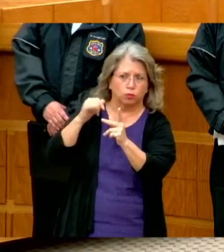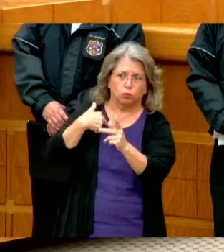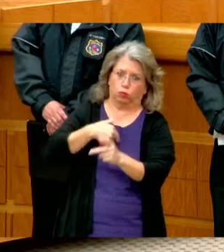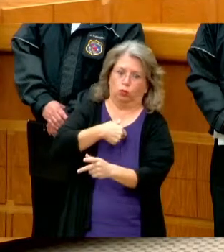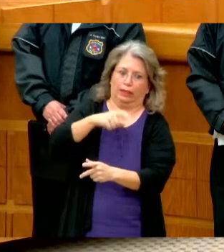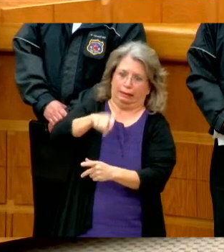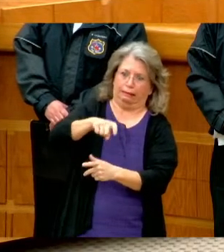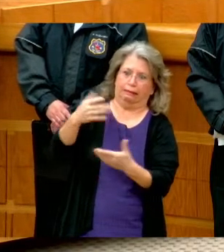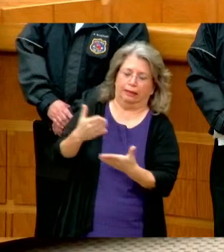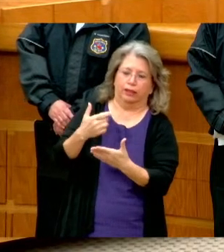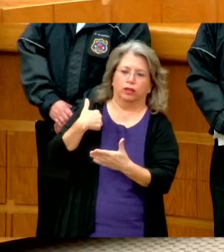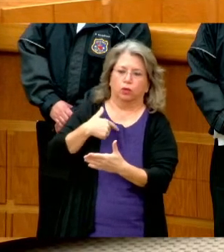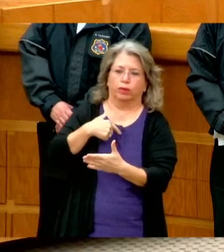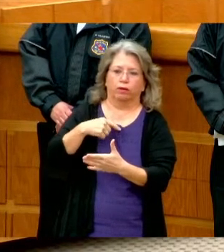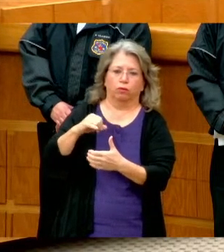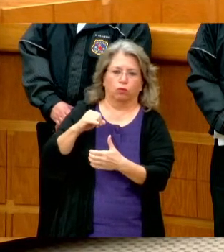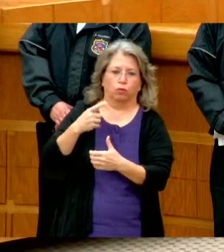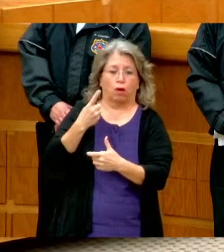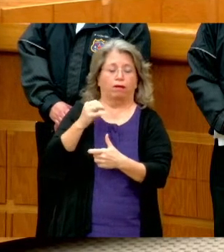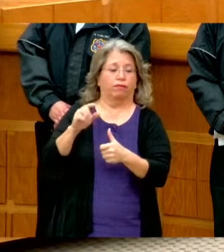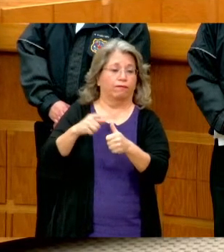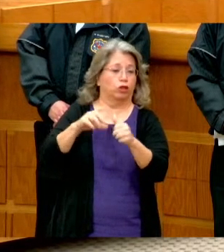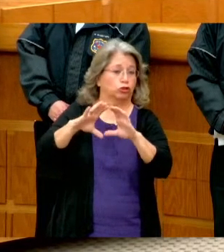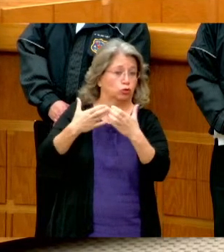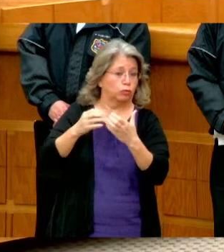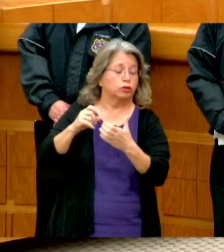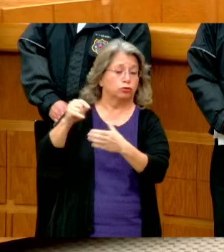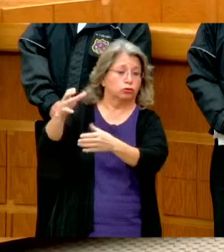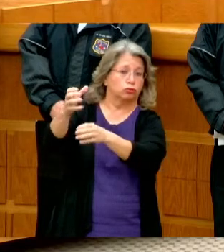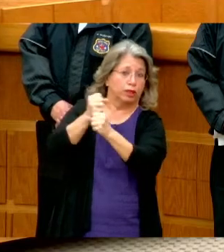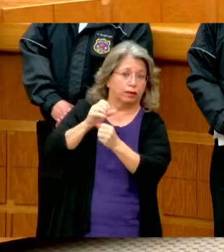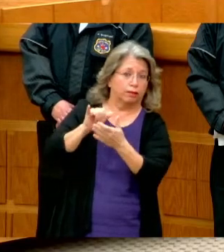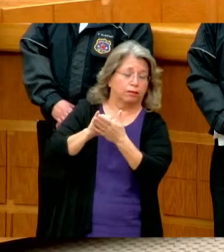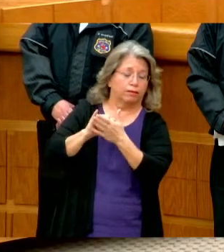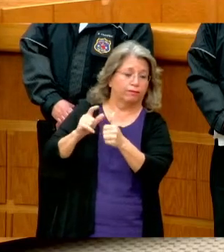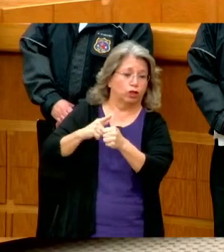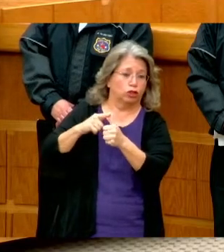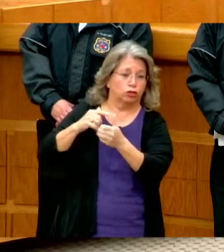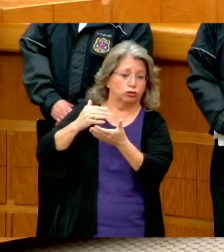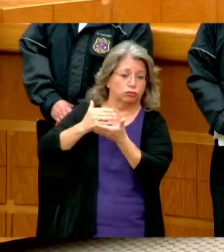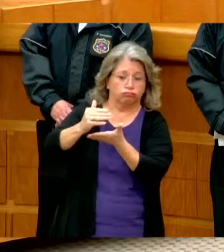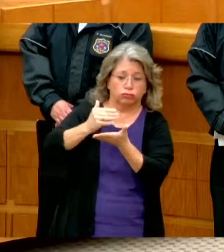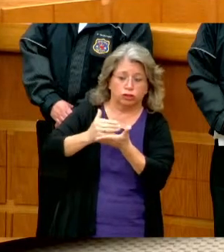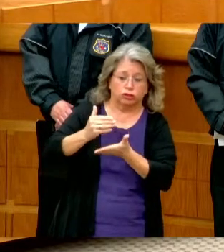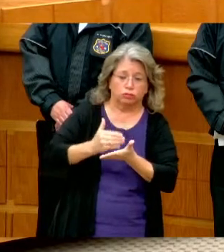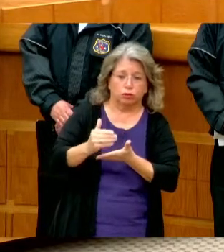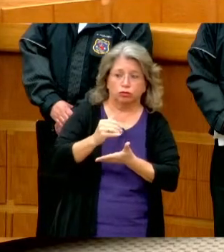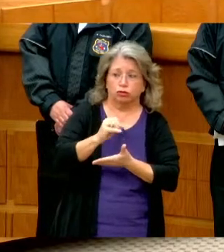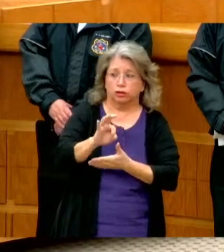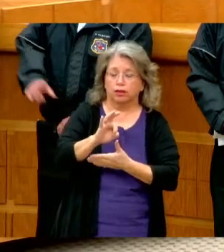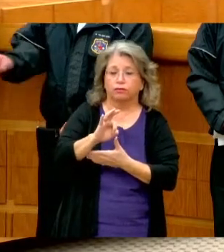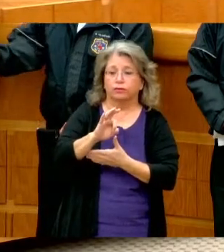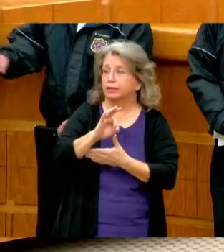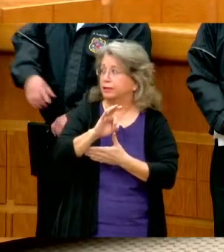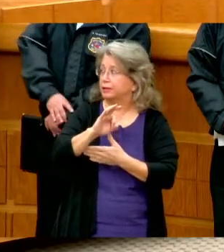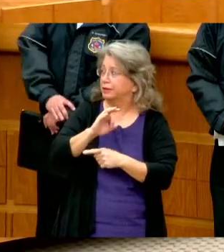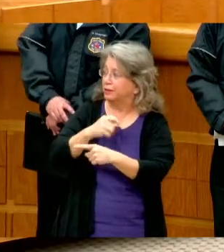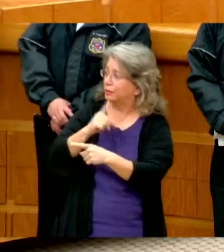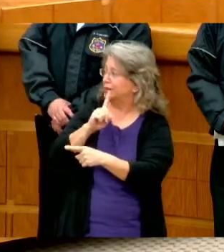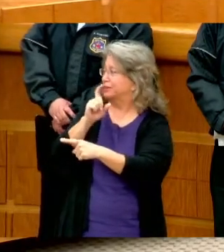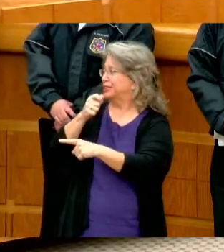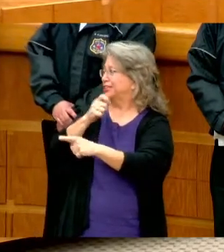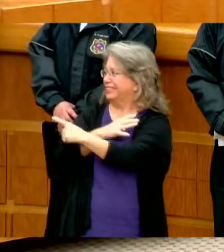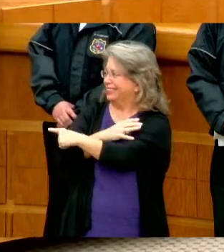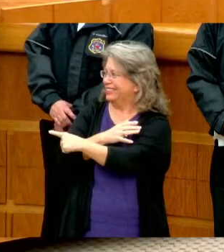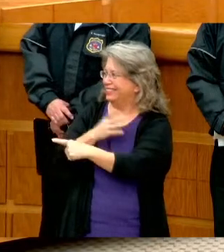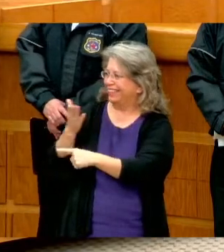initial distributions, and we're going to continue to get because of their efforts. And I don't know where the judge is. Right here, sir.